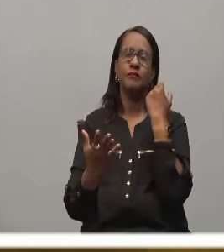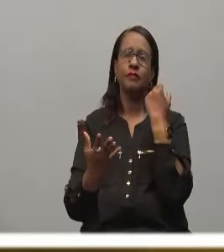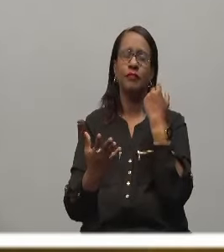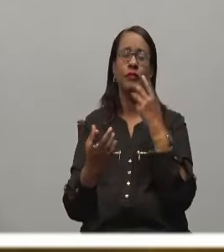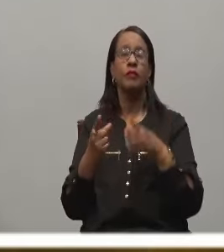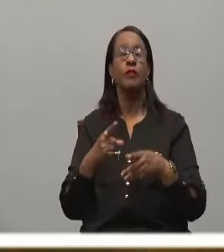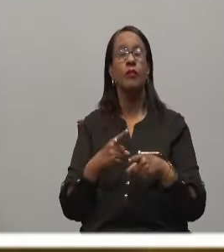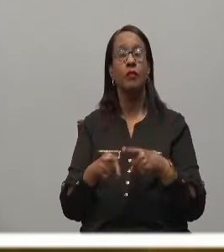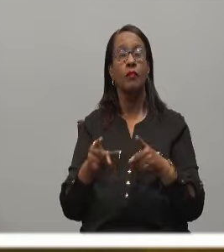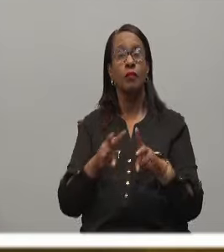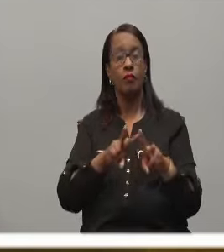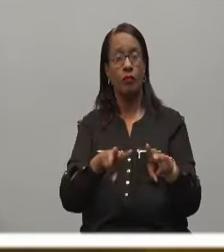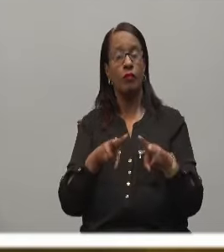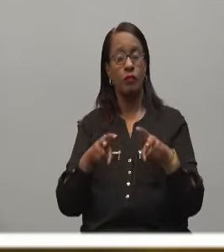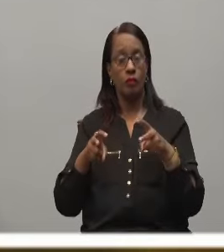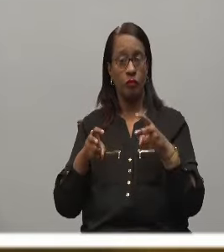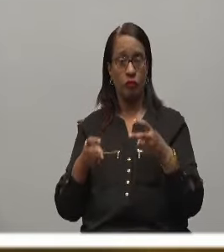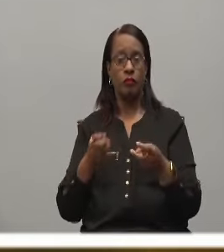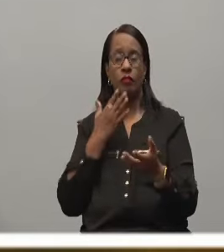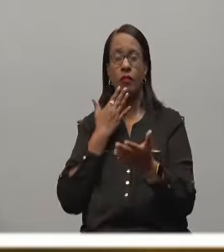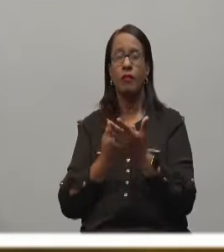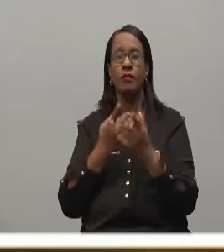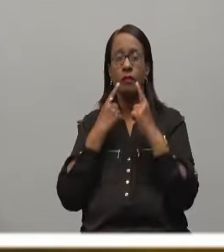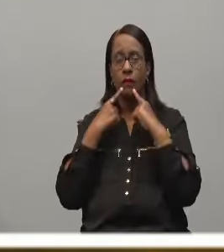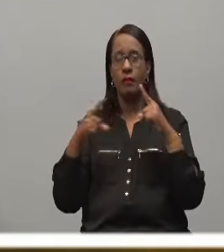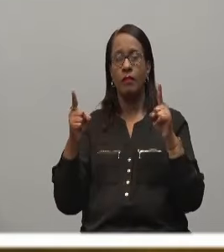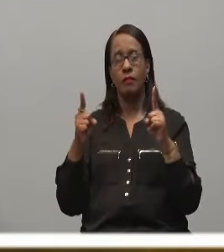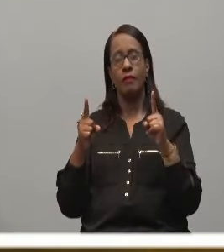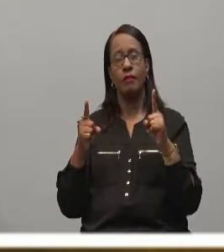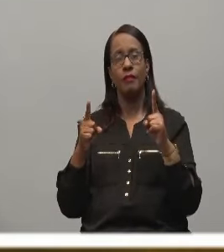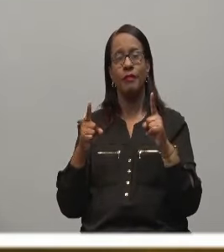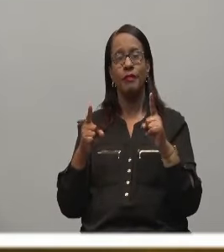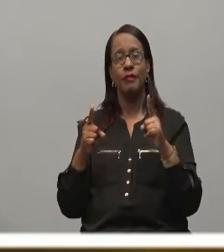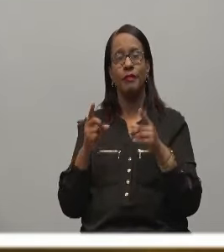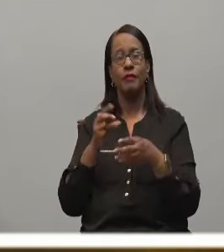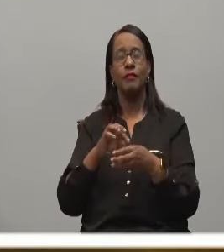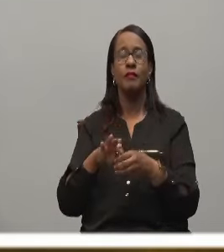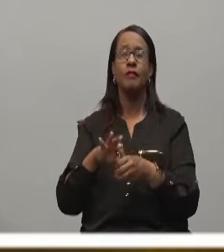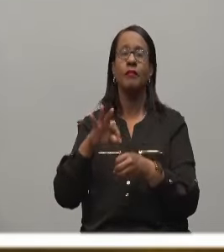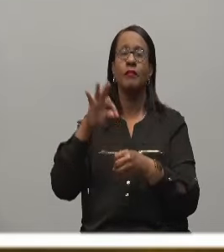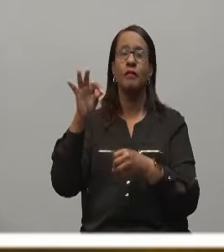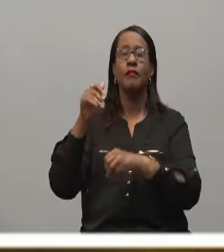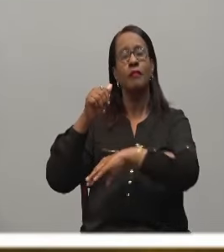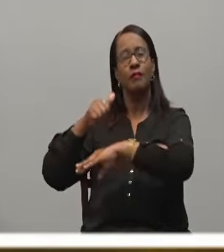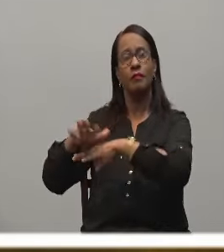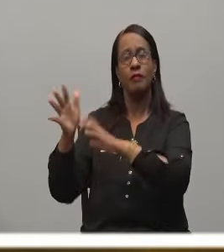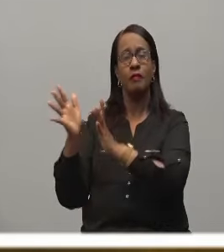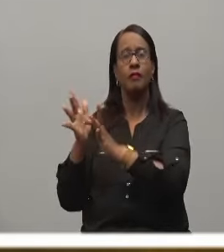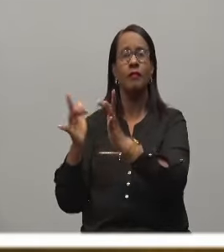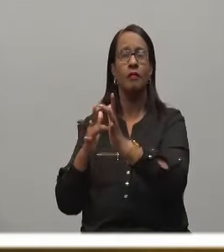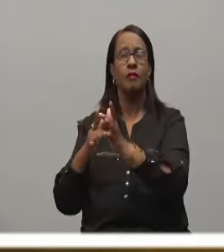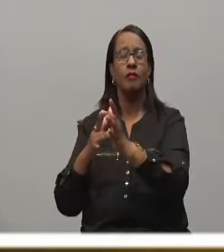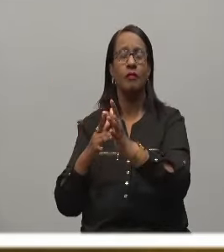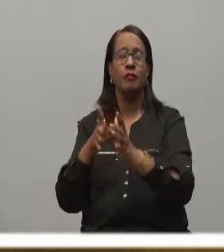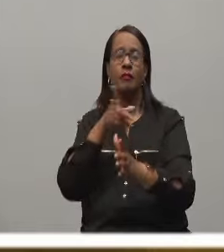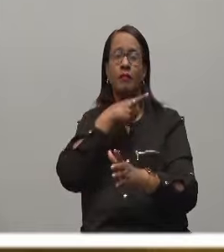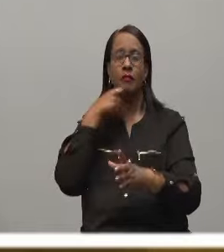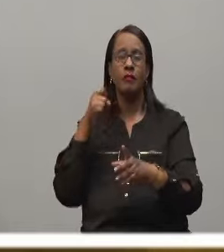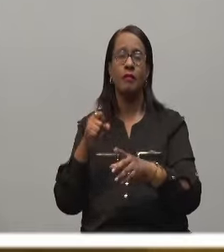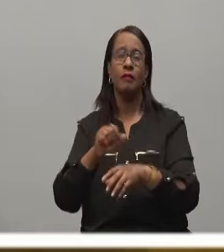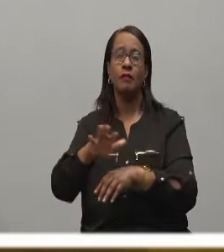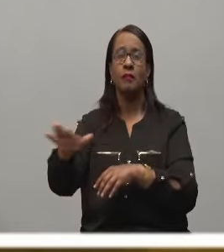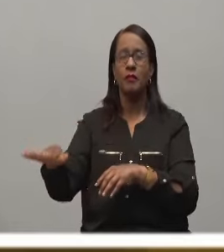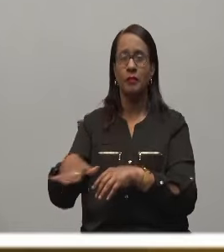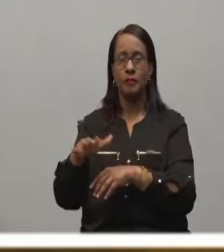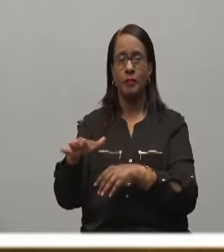into the wilderness, and he remained there for 40 days and was tempted by Satan. In this part of the text,